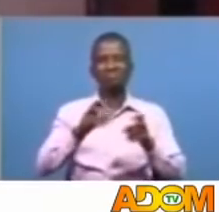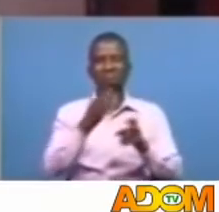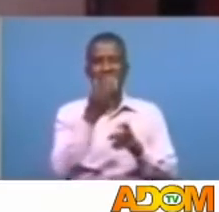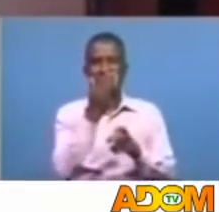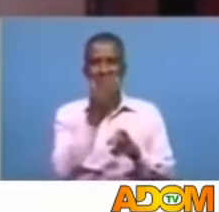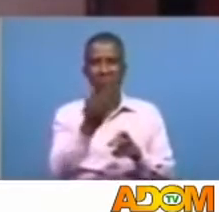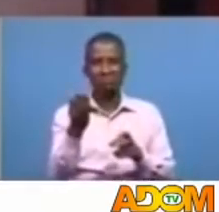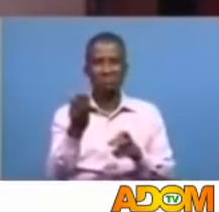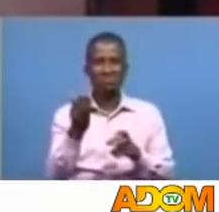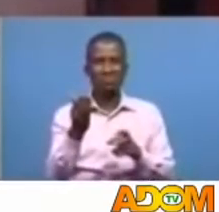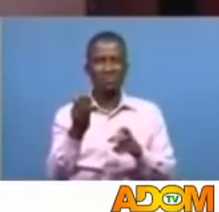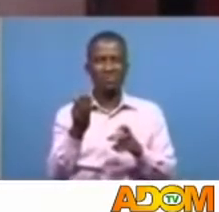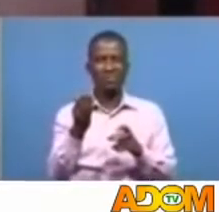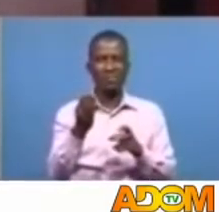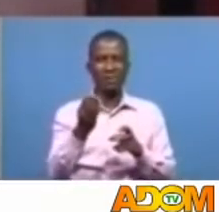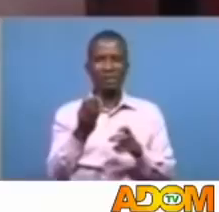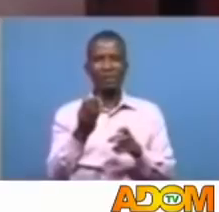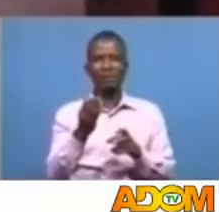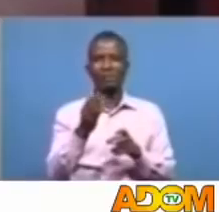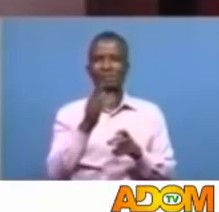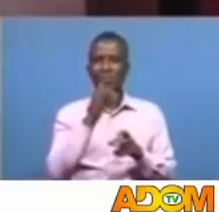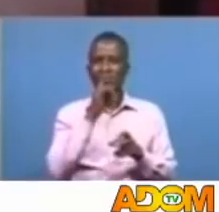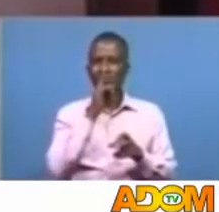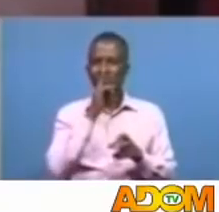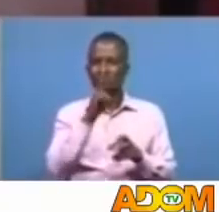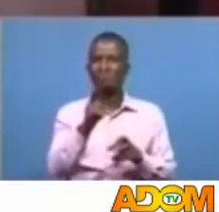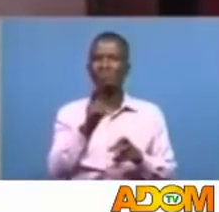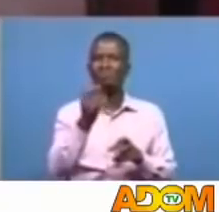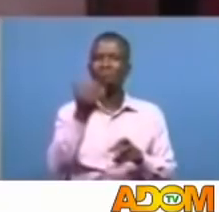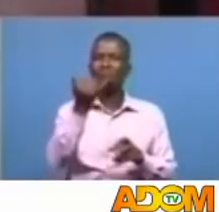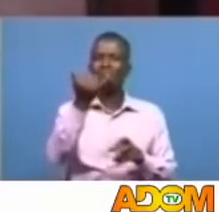there is a deliberate omission